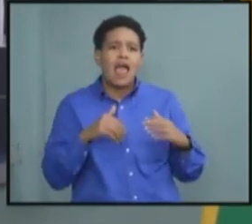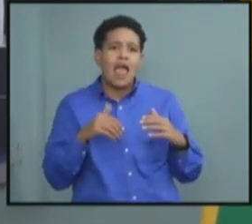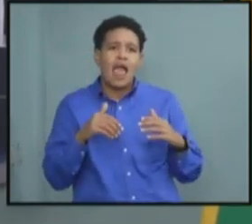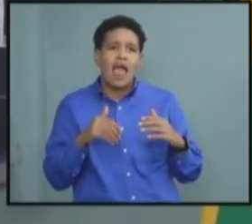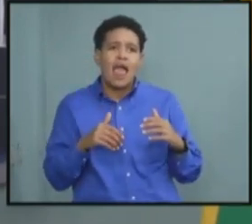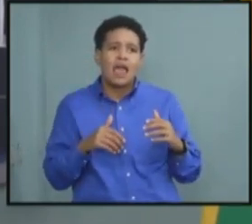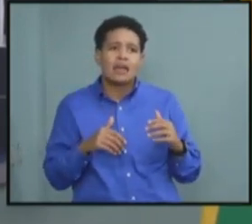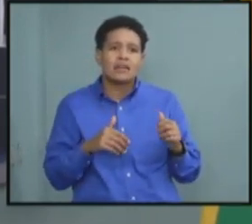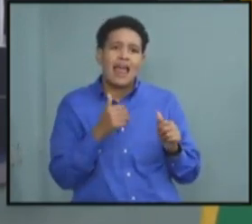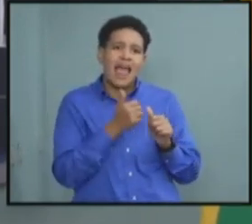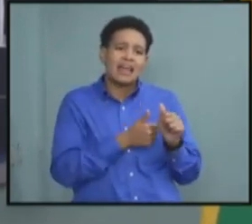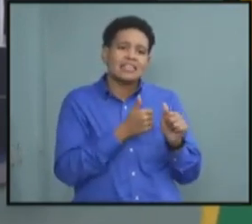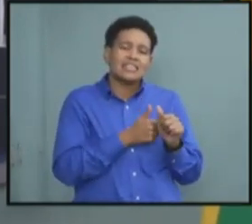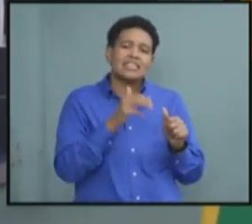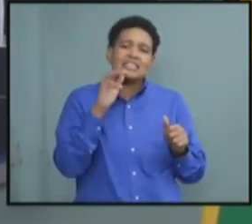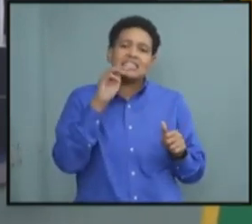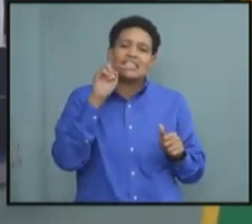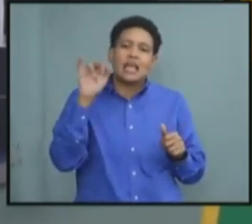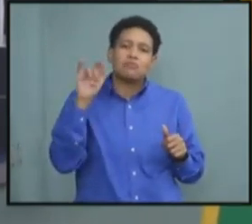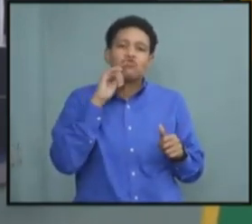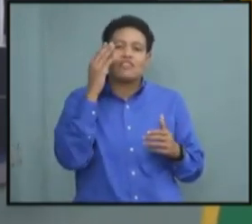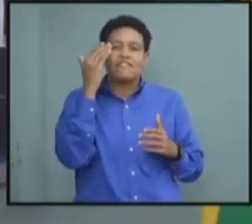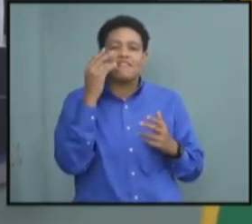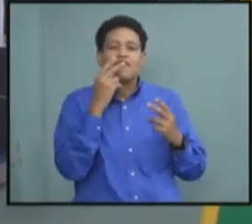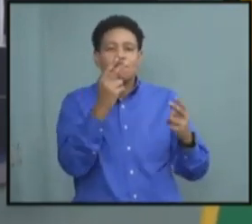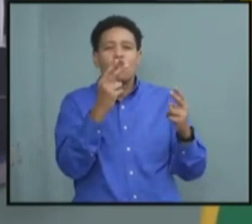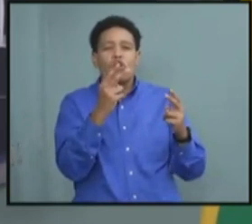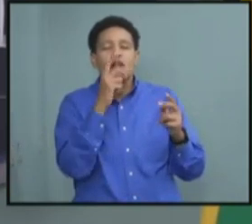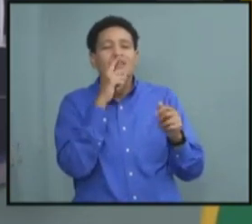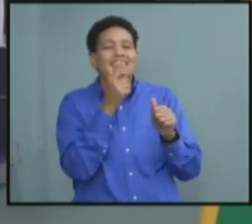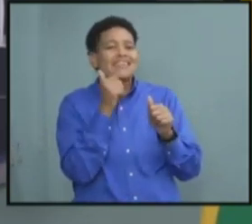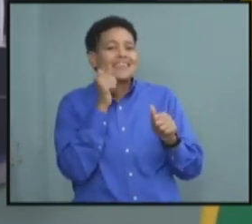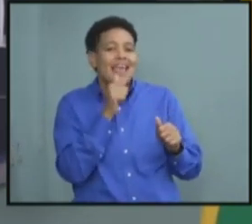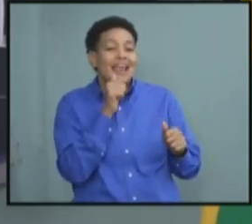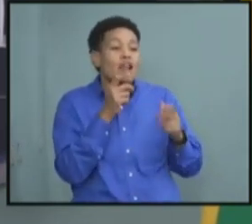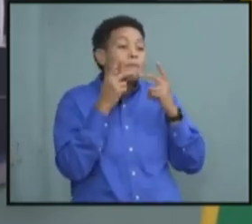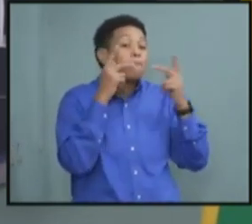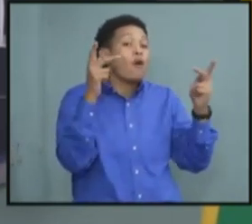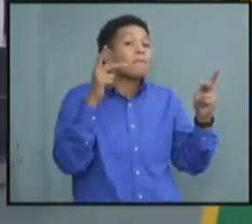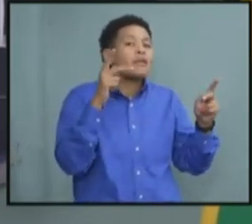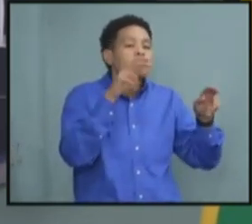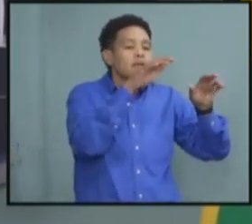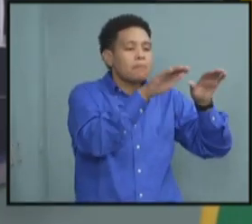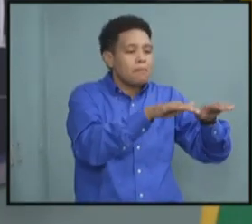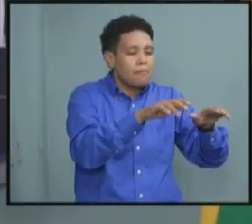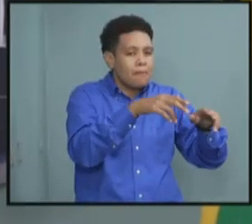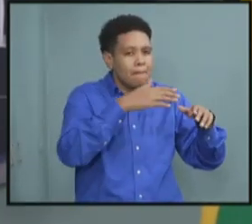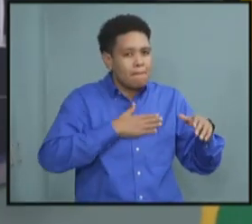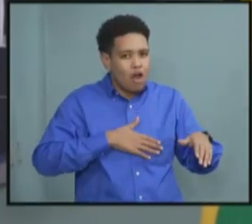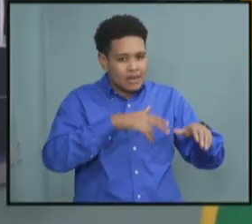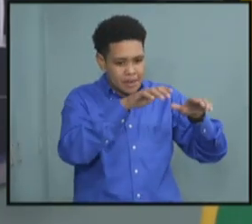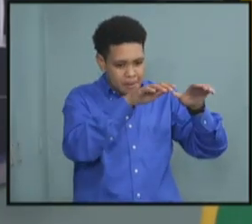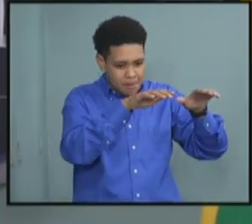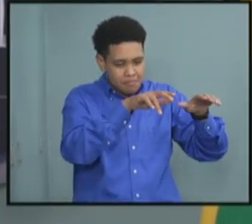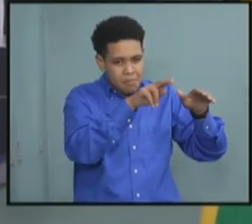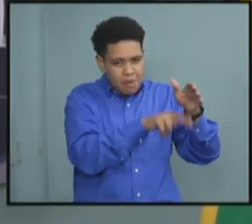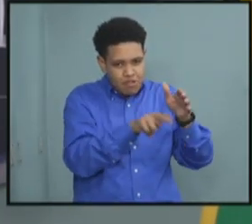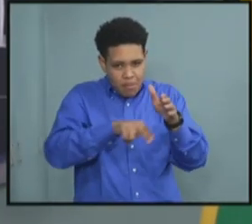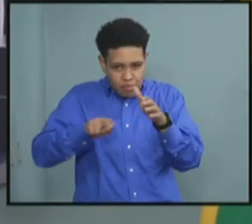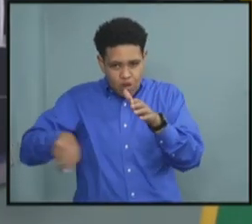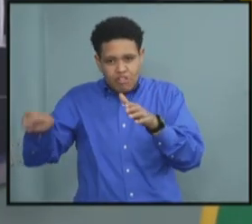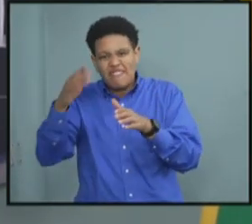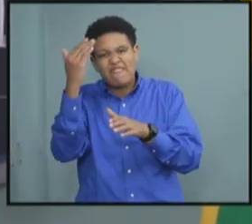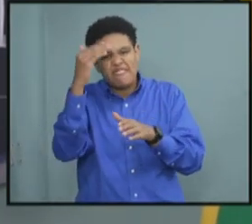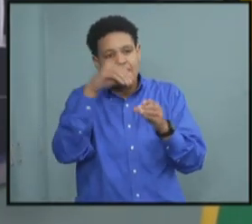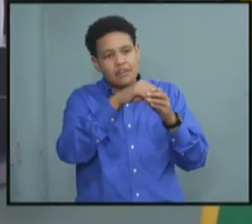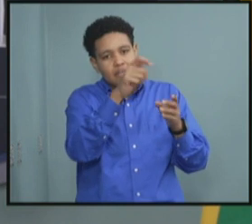each cemeteries, including the major ones and the public cemeteries, they